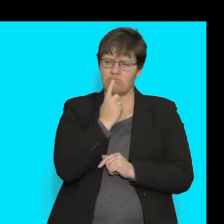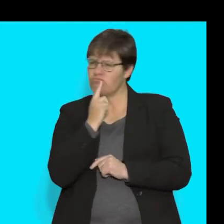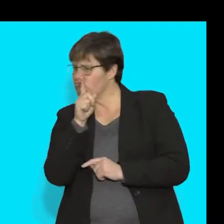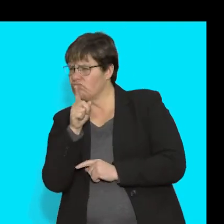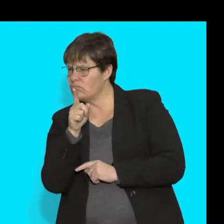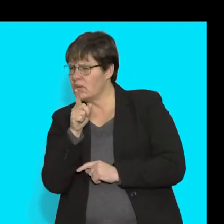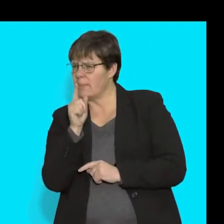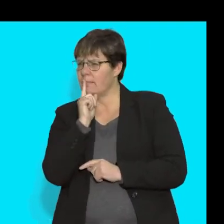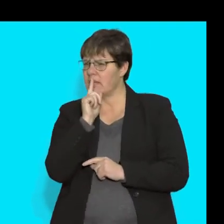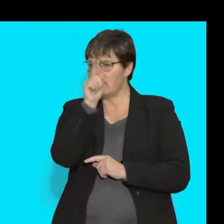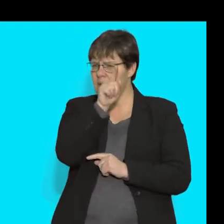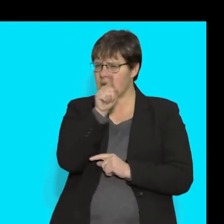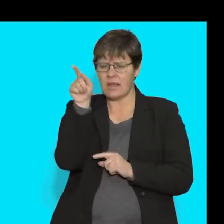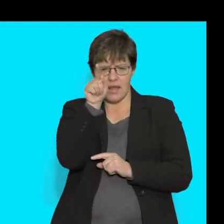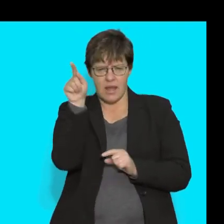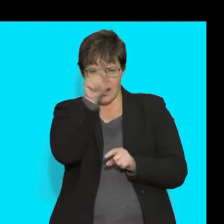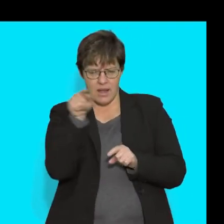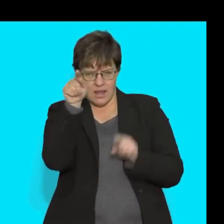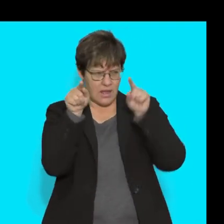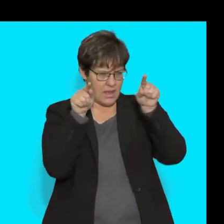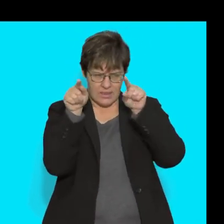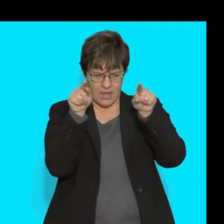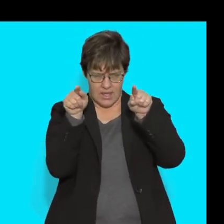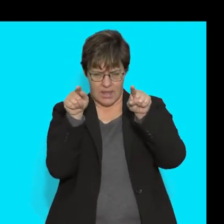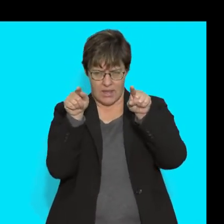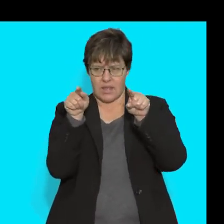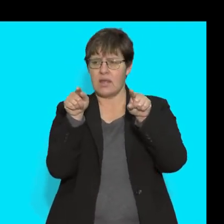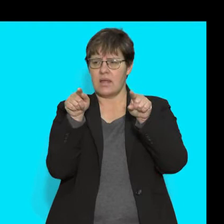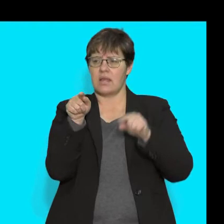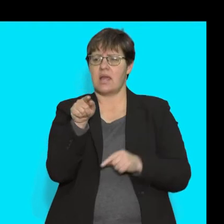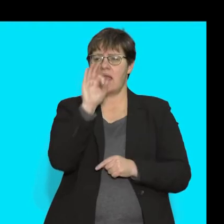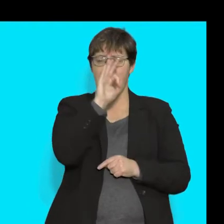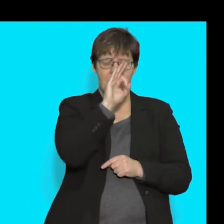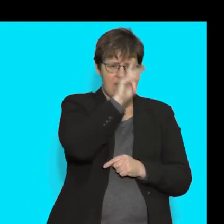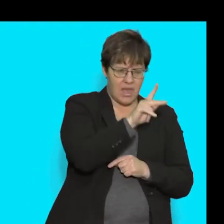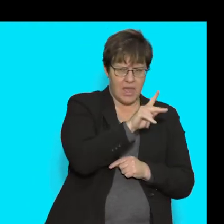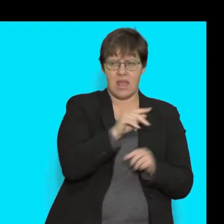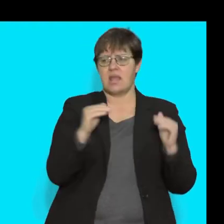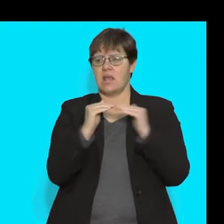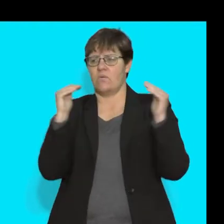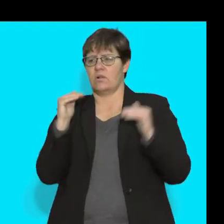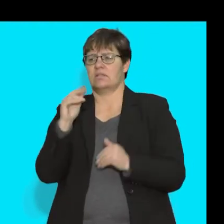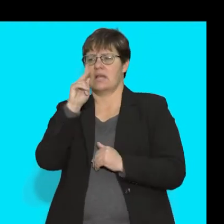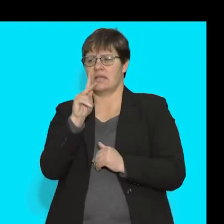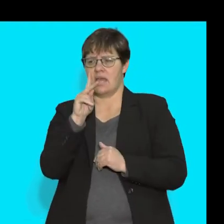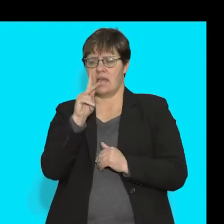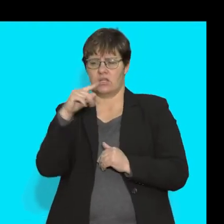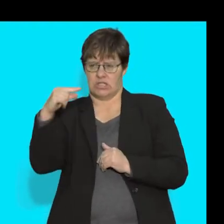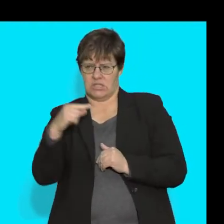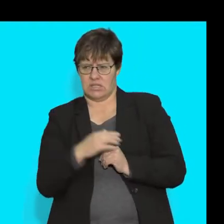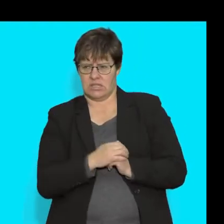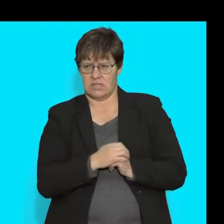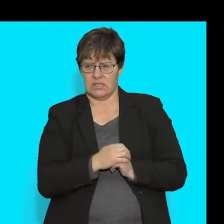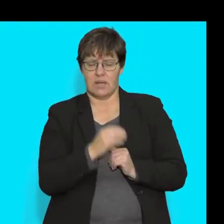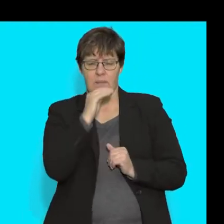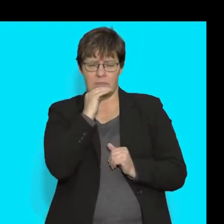my FG? So it means that the two-liner there and the two-liner there means FK is equals to KG, right?